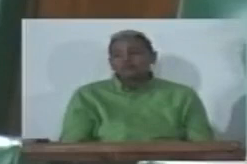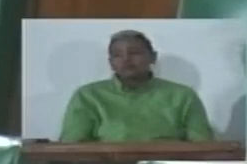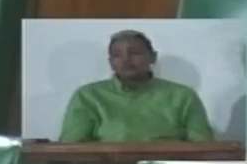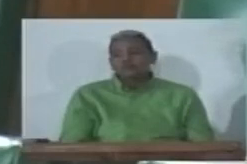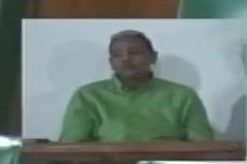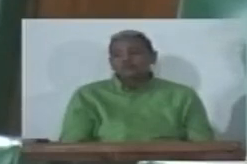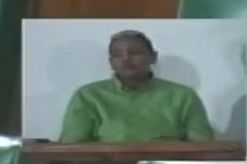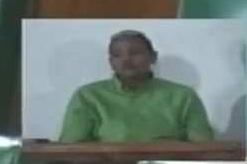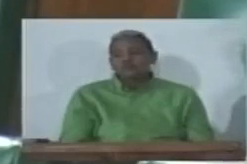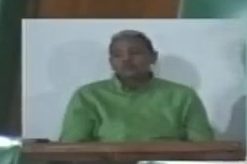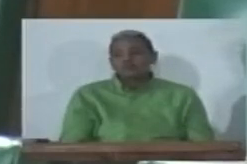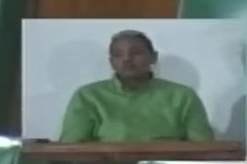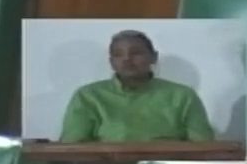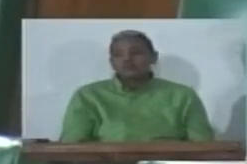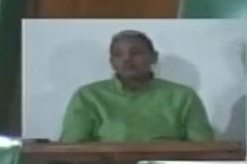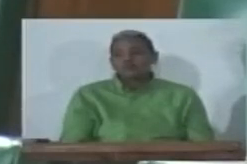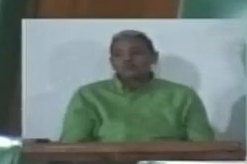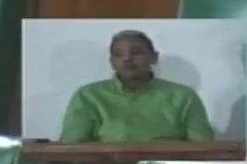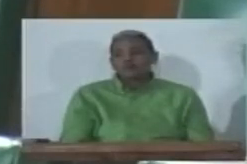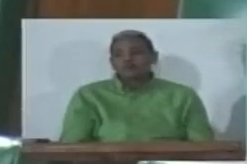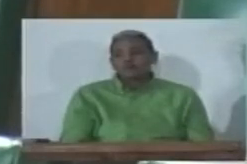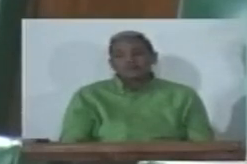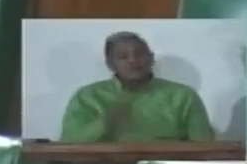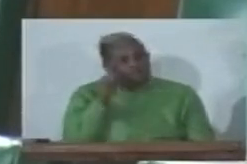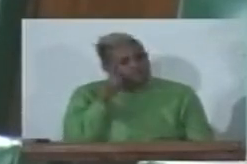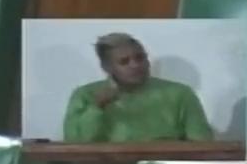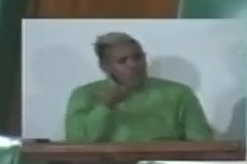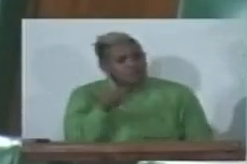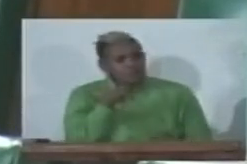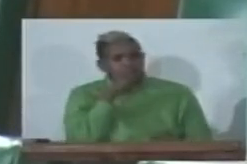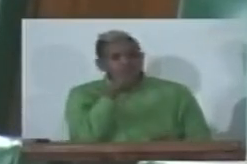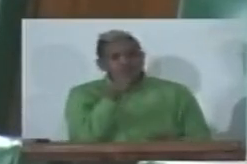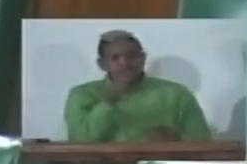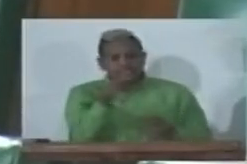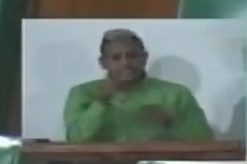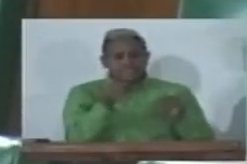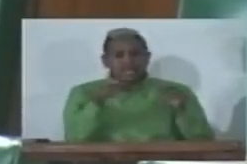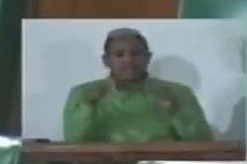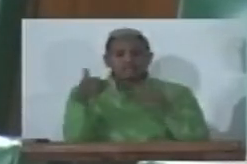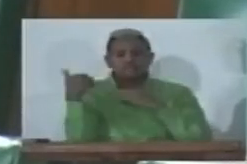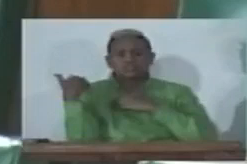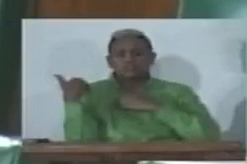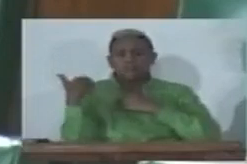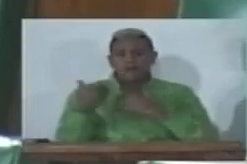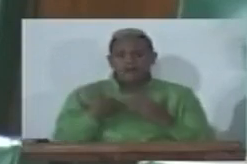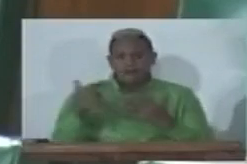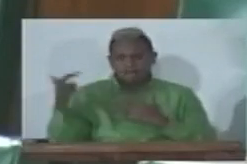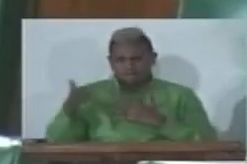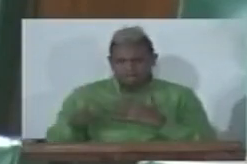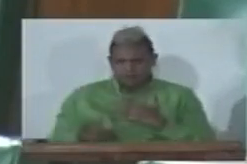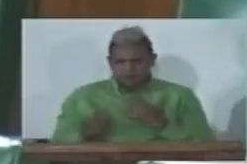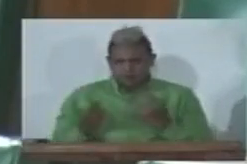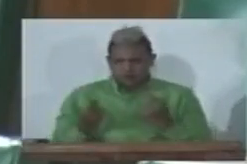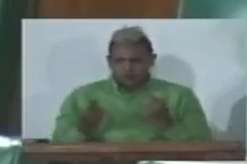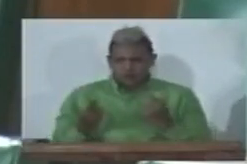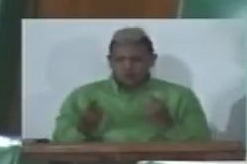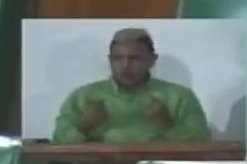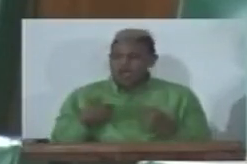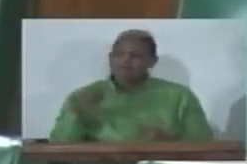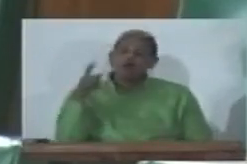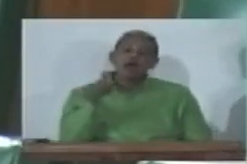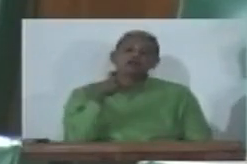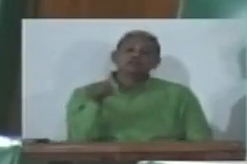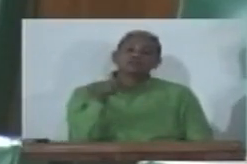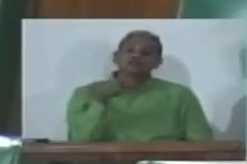those persons who were assigned this responsibility, I'm